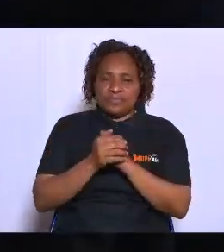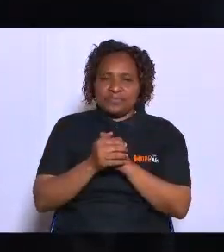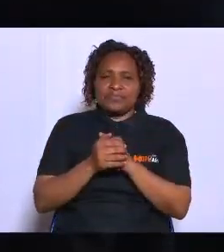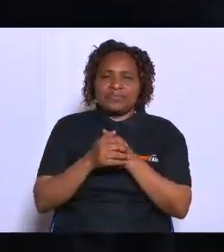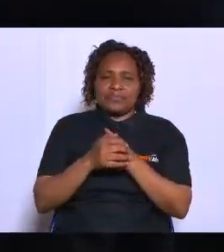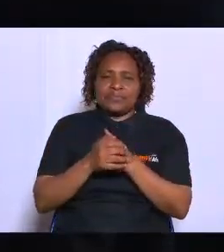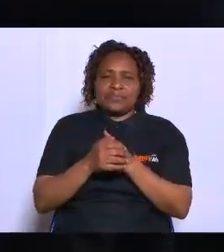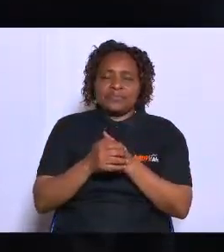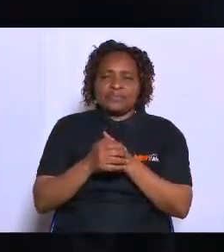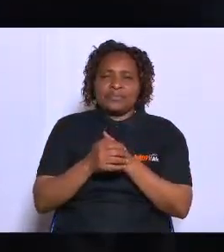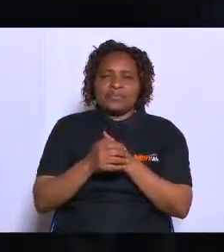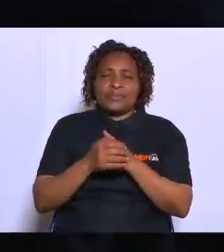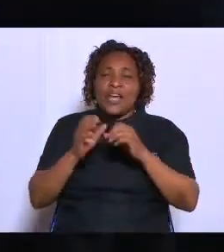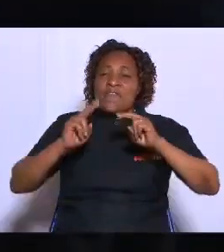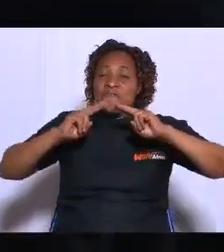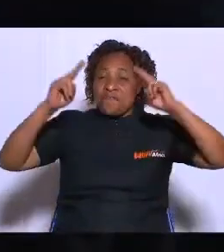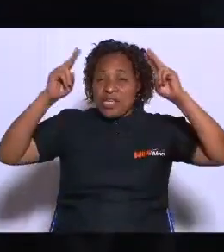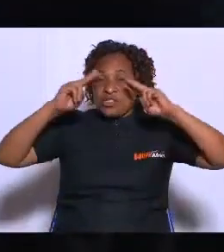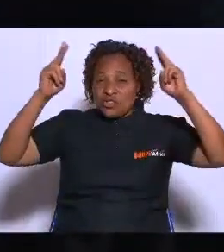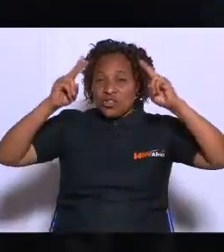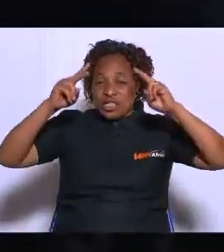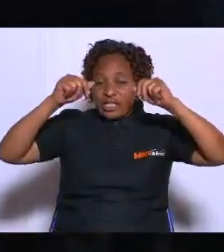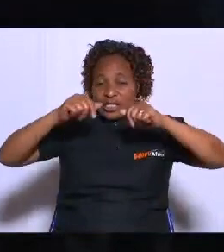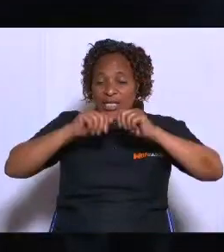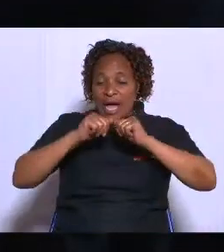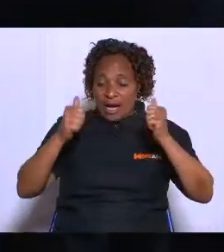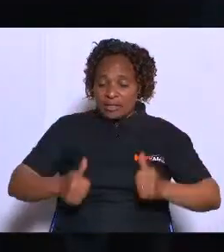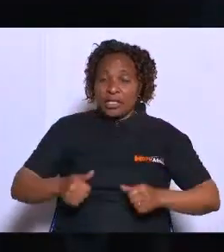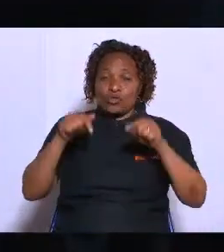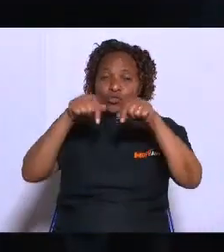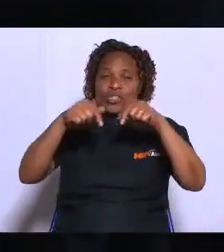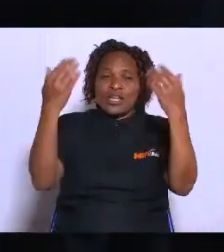understand victories at this altar tonight